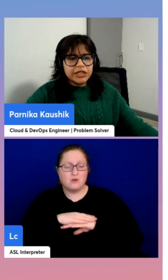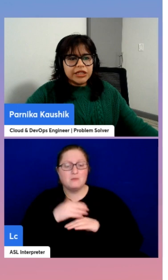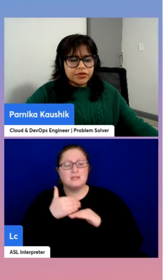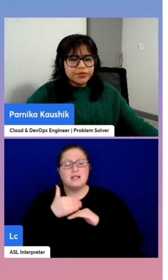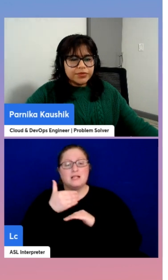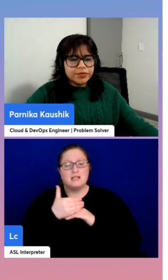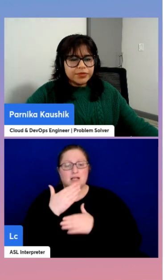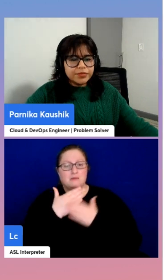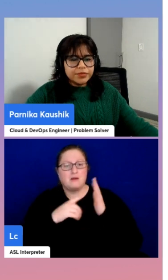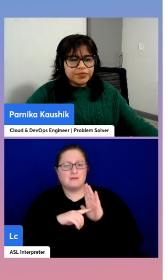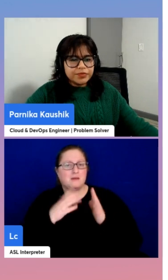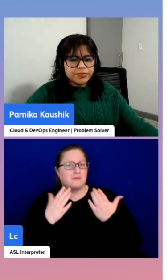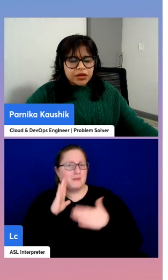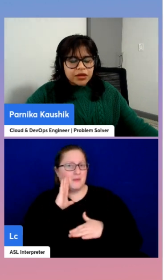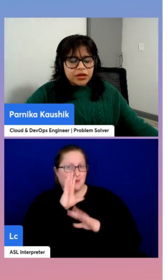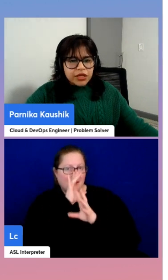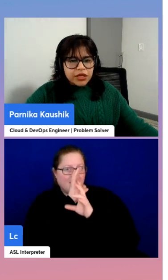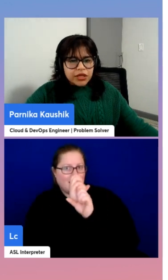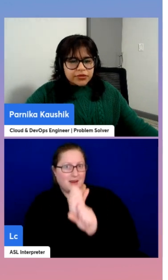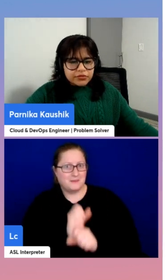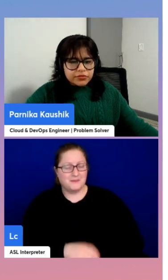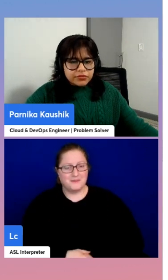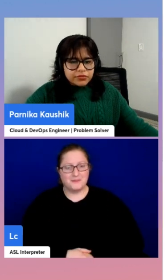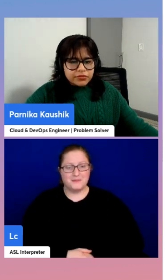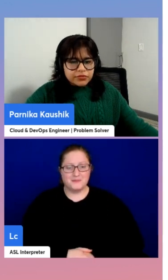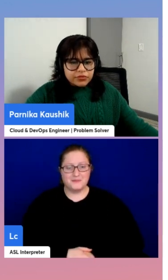really entice you.